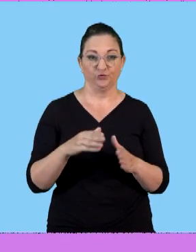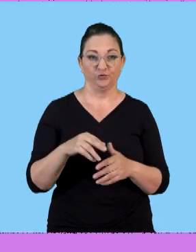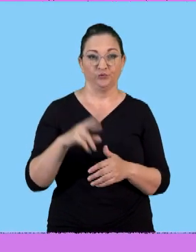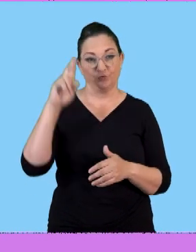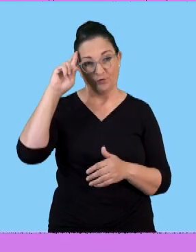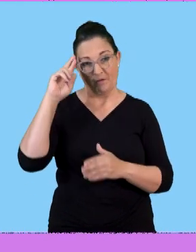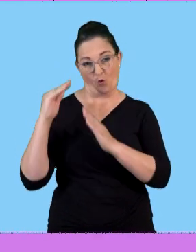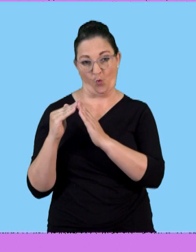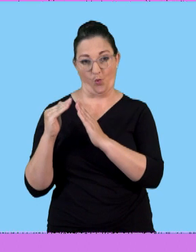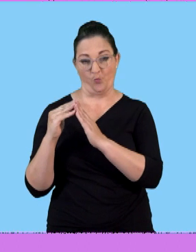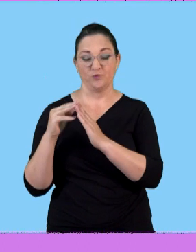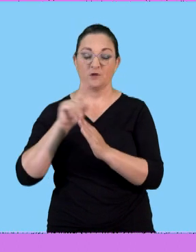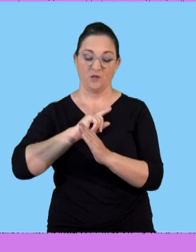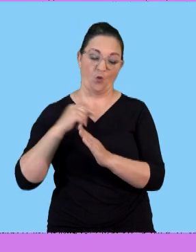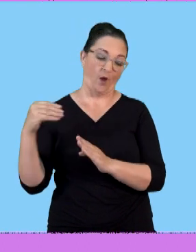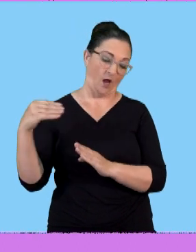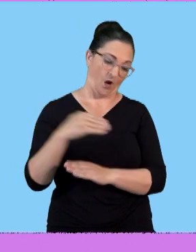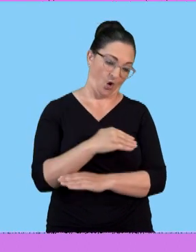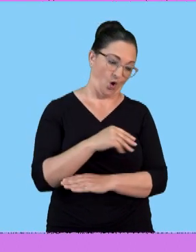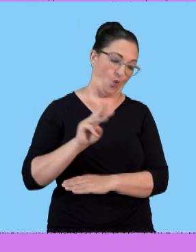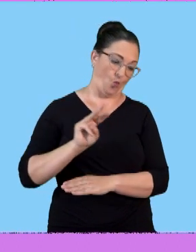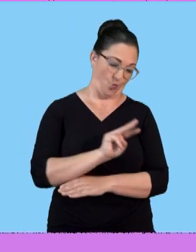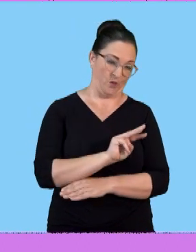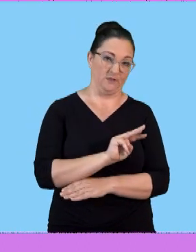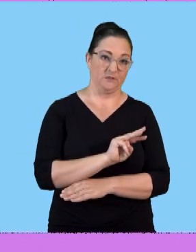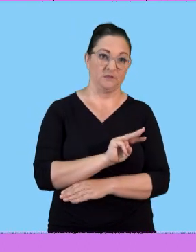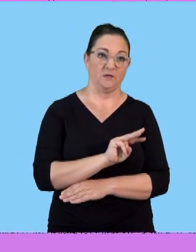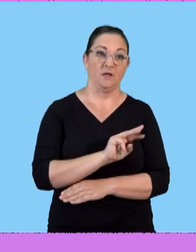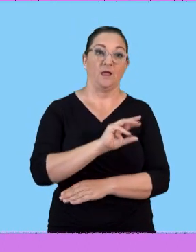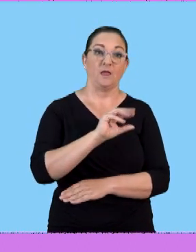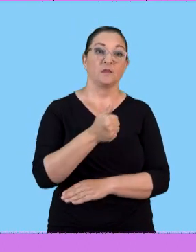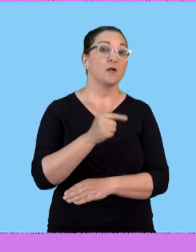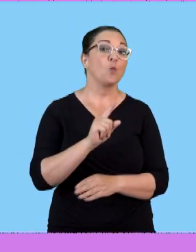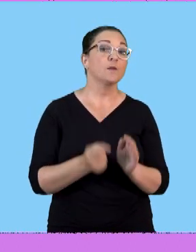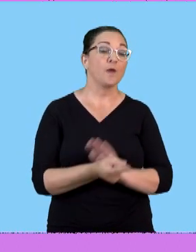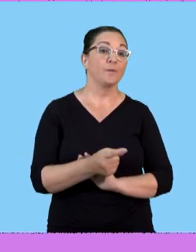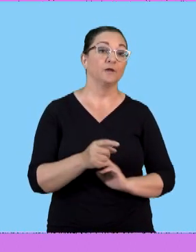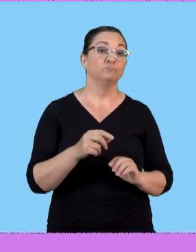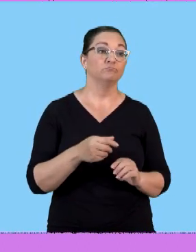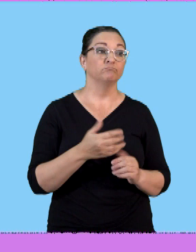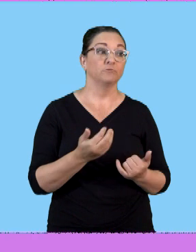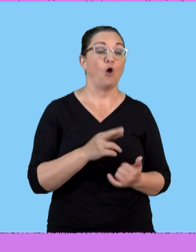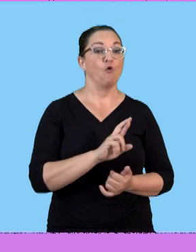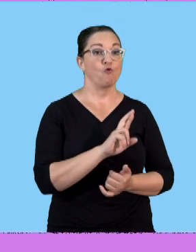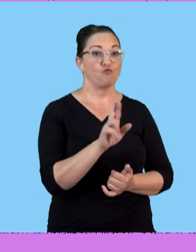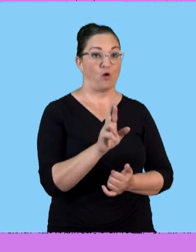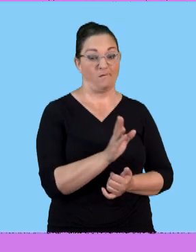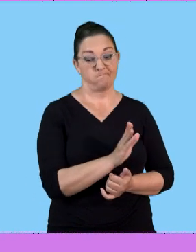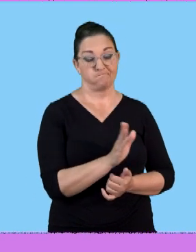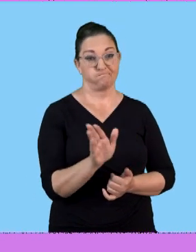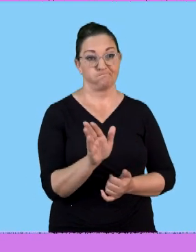Remember, she is still at home now, right? So she will travel here. Then what will happen now? She will turn